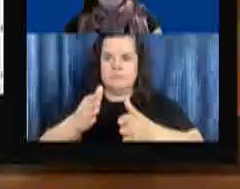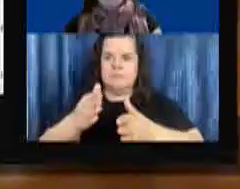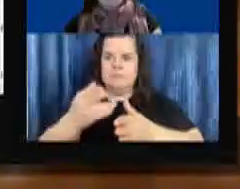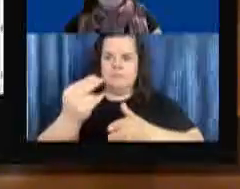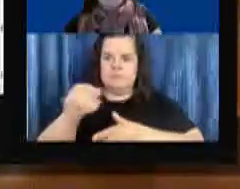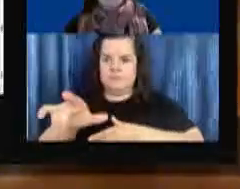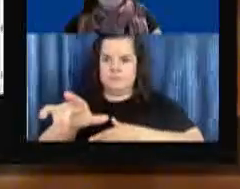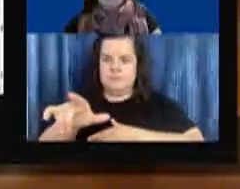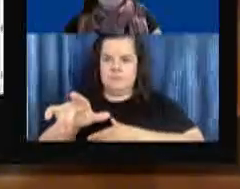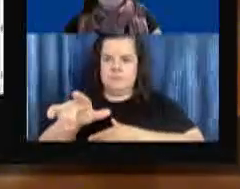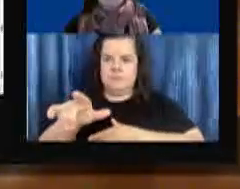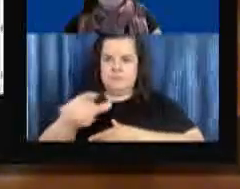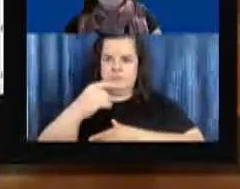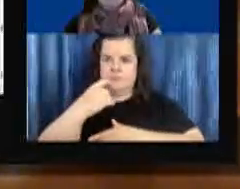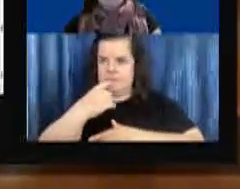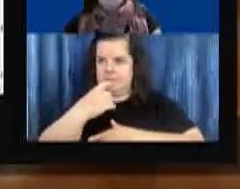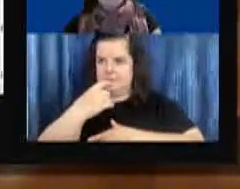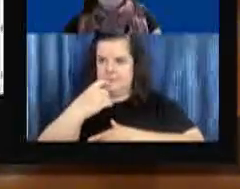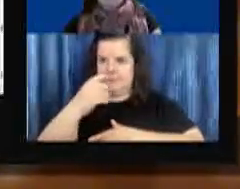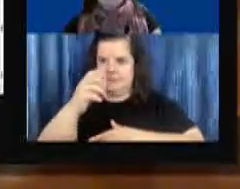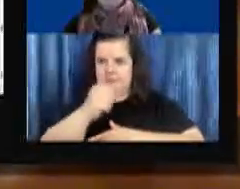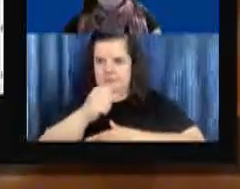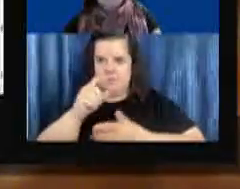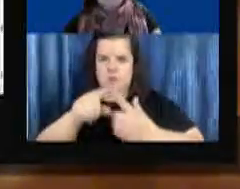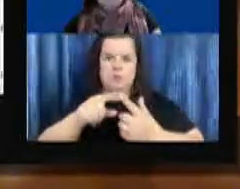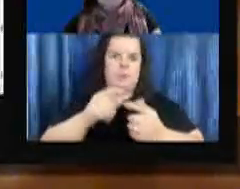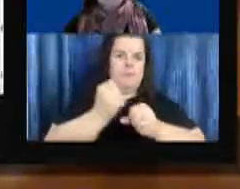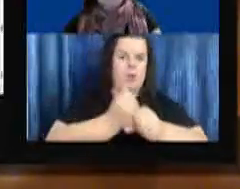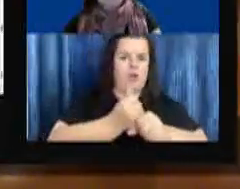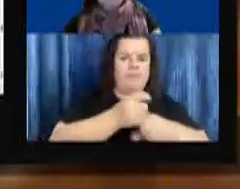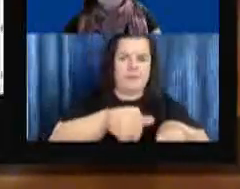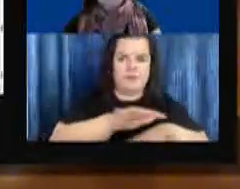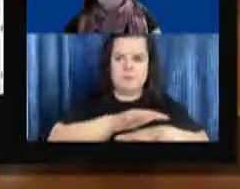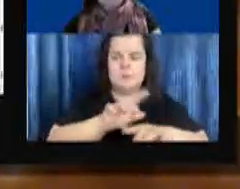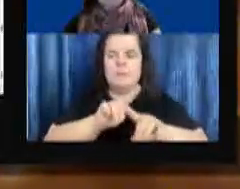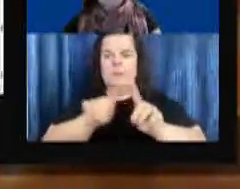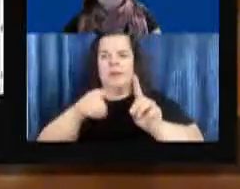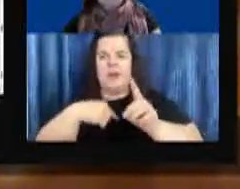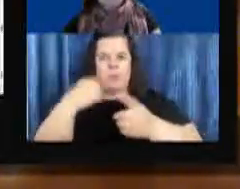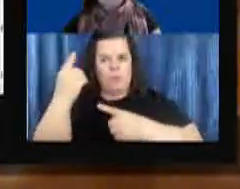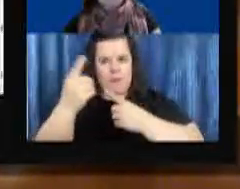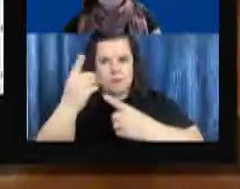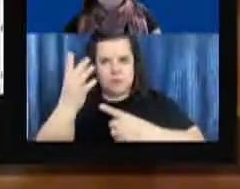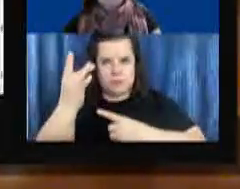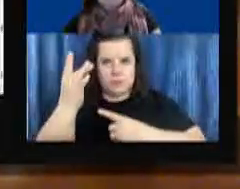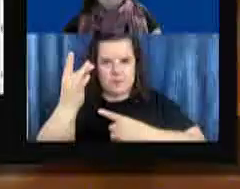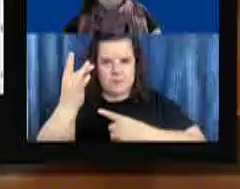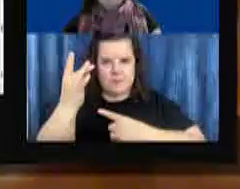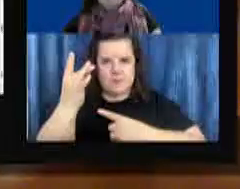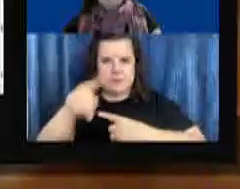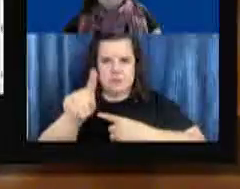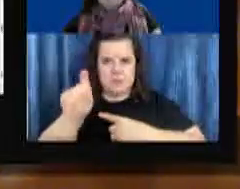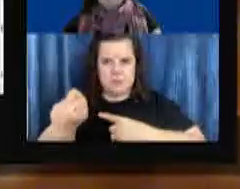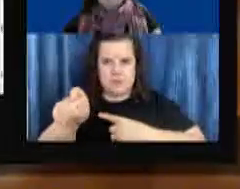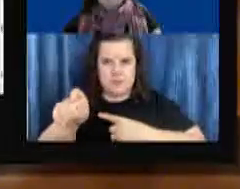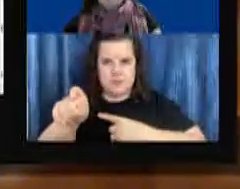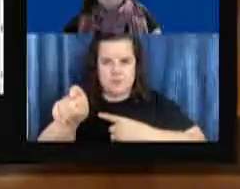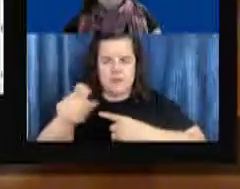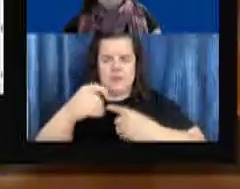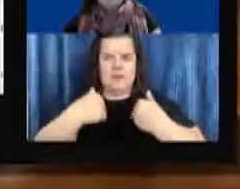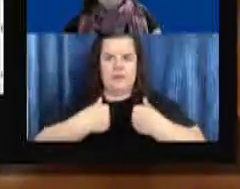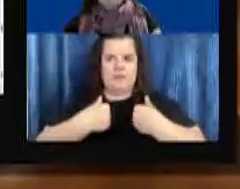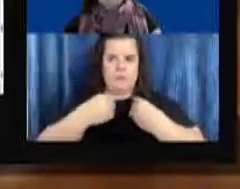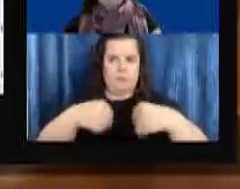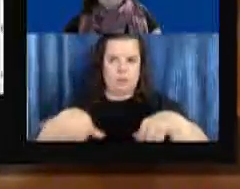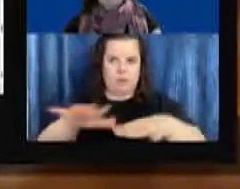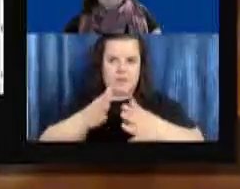then I guess down the ball field too. But I wonder why would you need to have the property